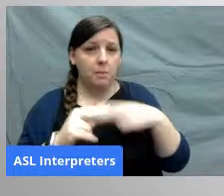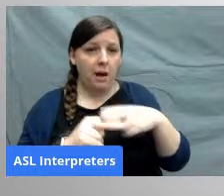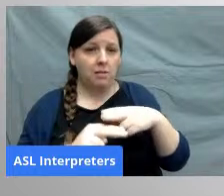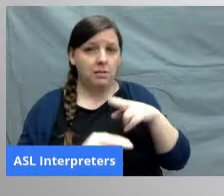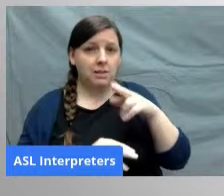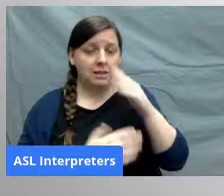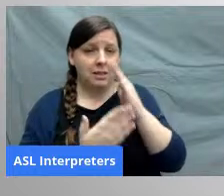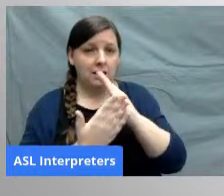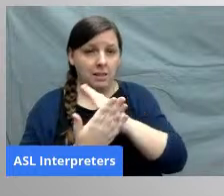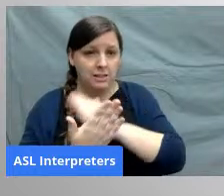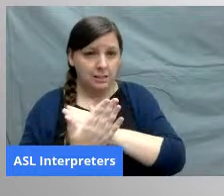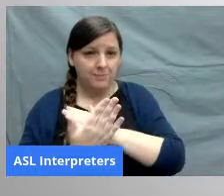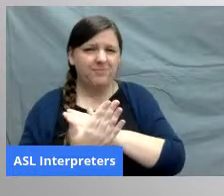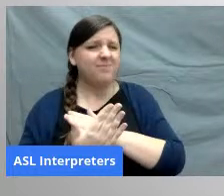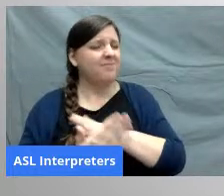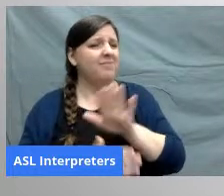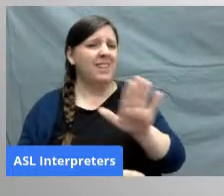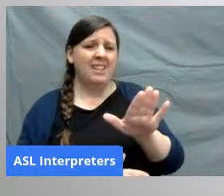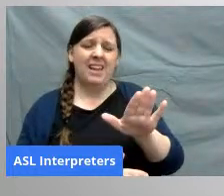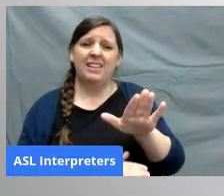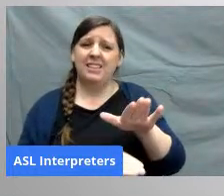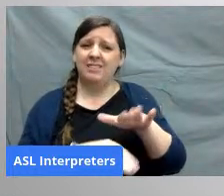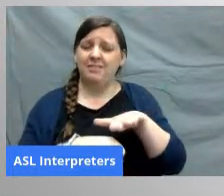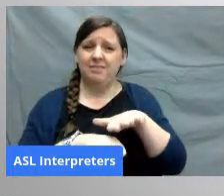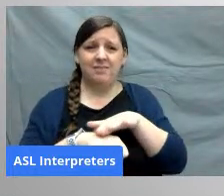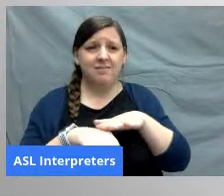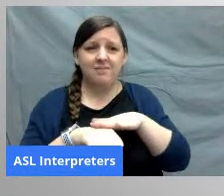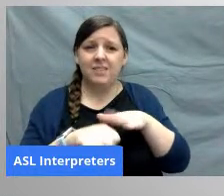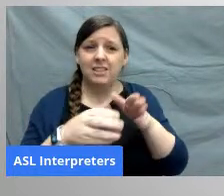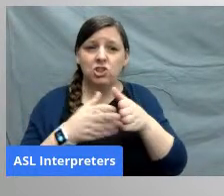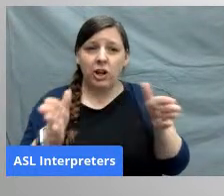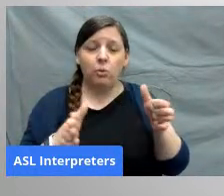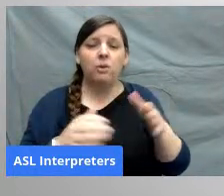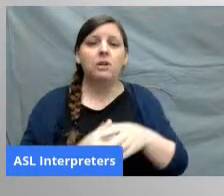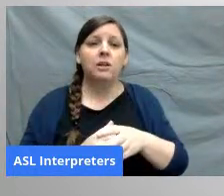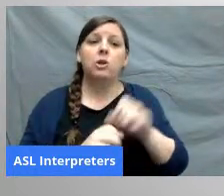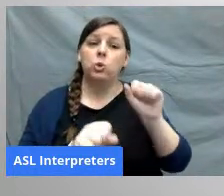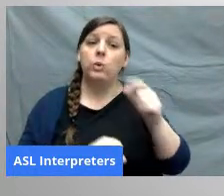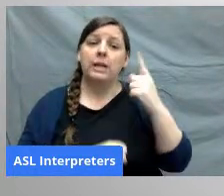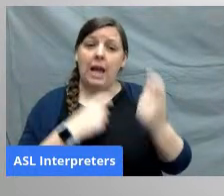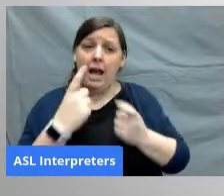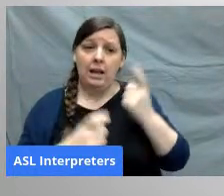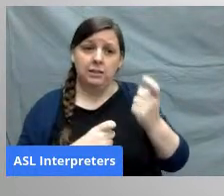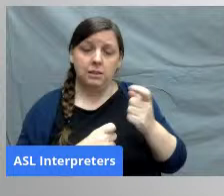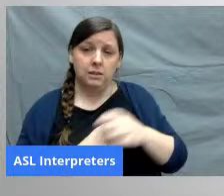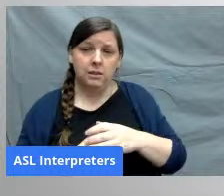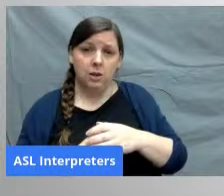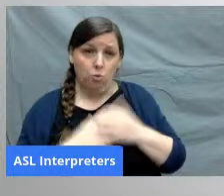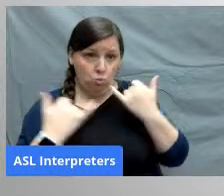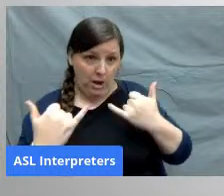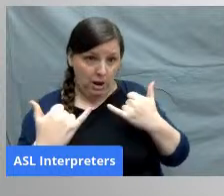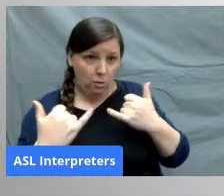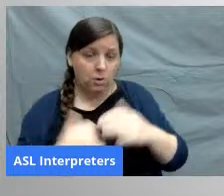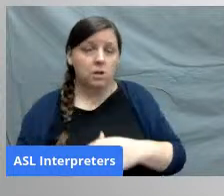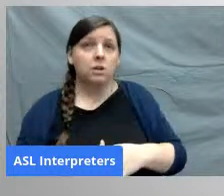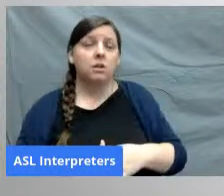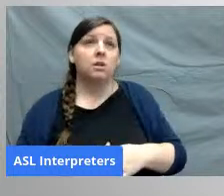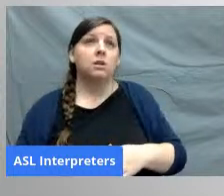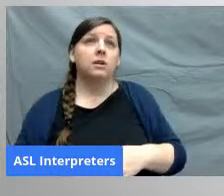like very general, then those can be asked at this time. If there's